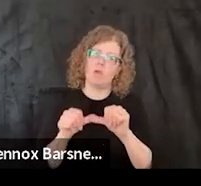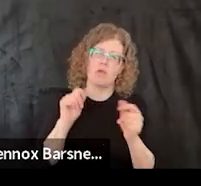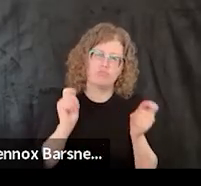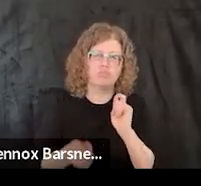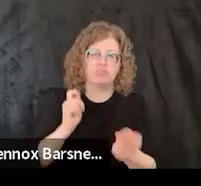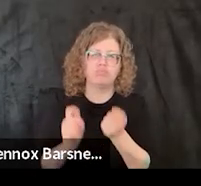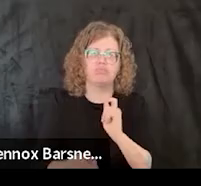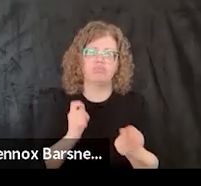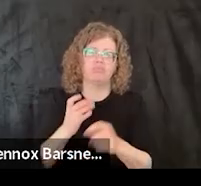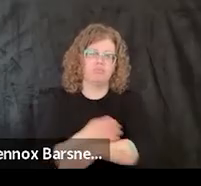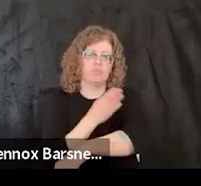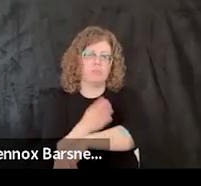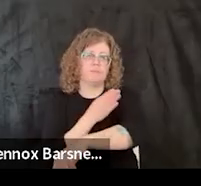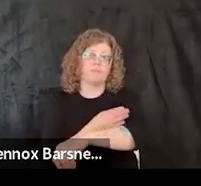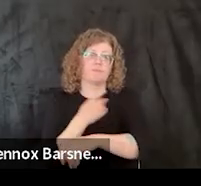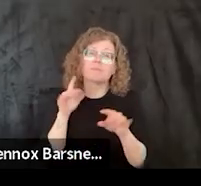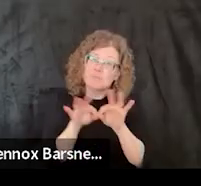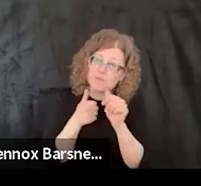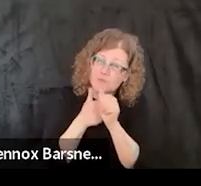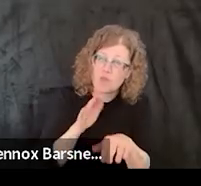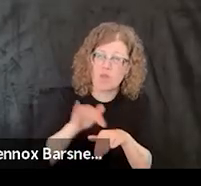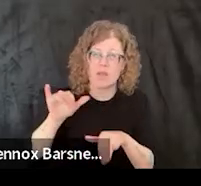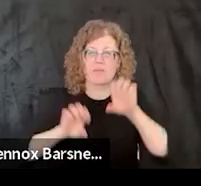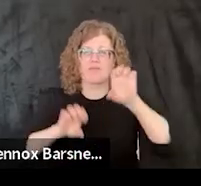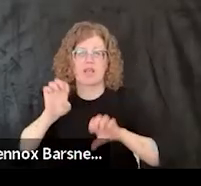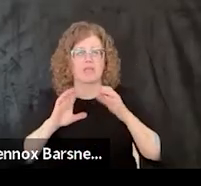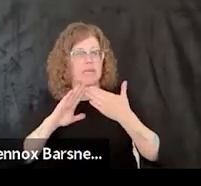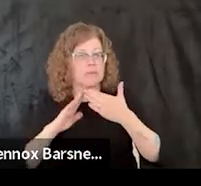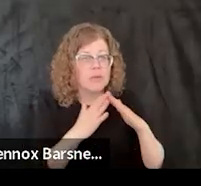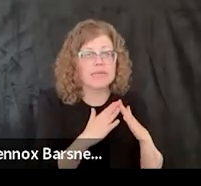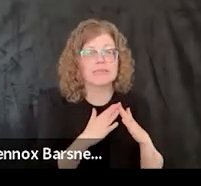ongoing evaluation, community engagement, and feedback.